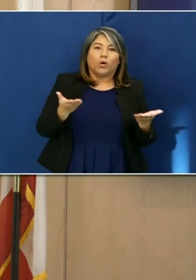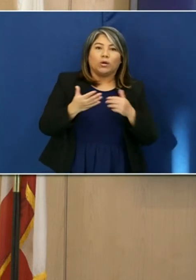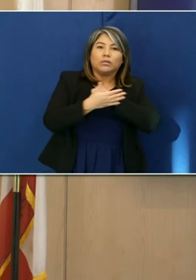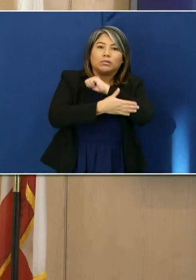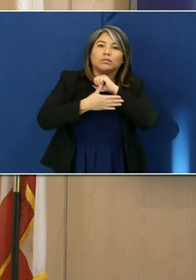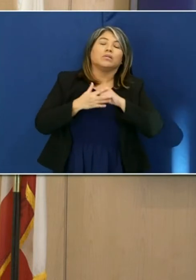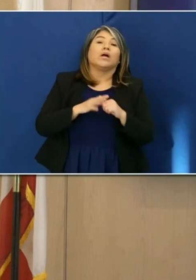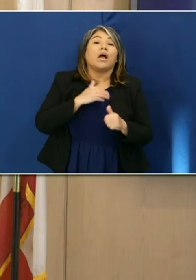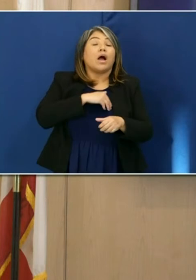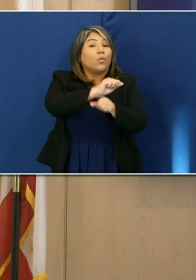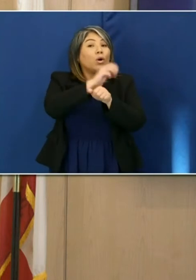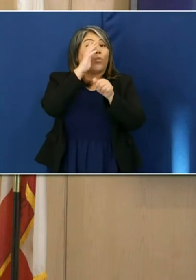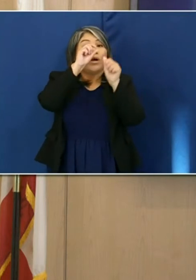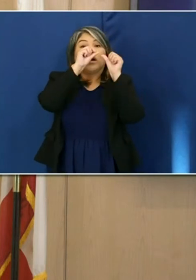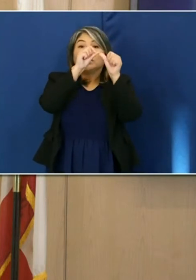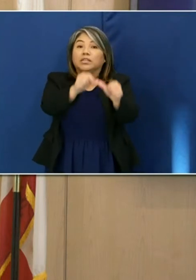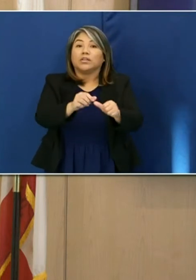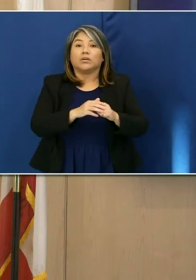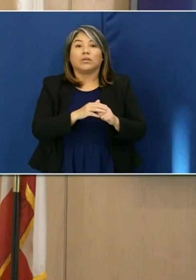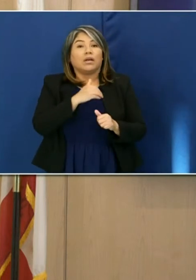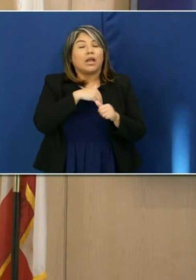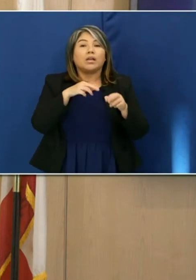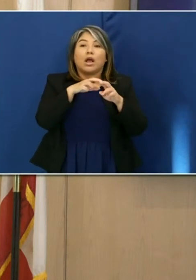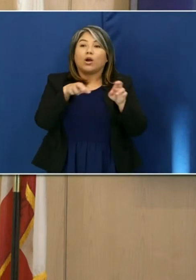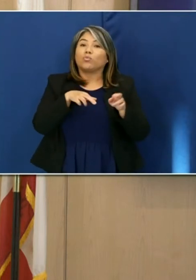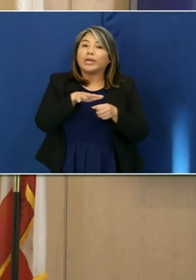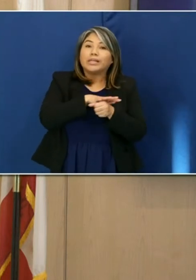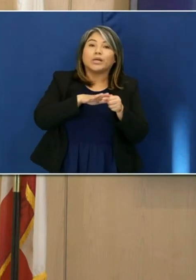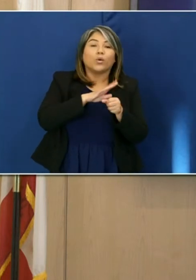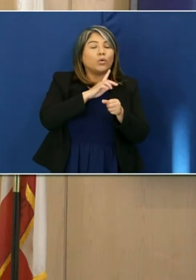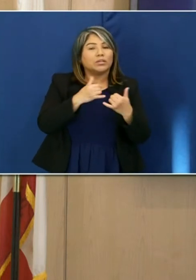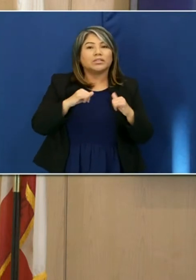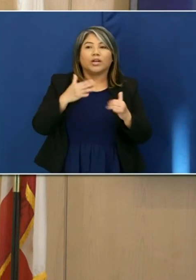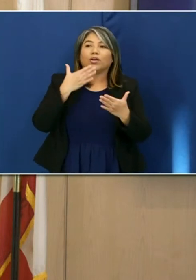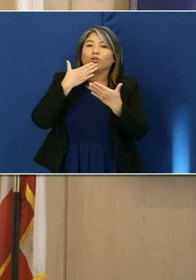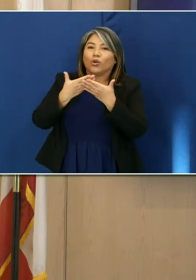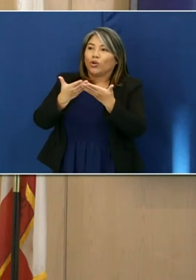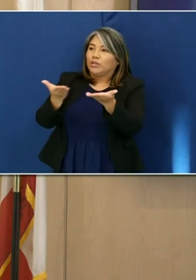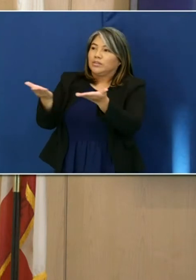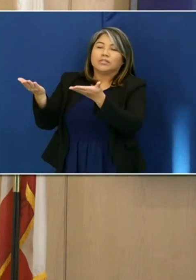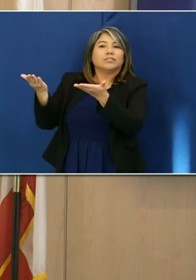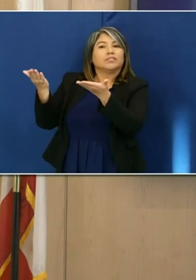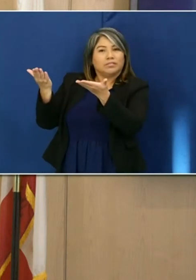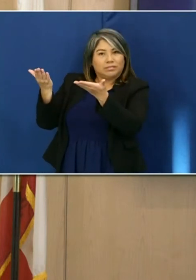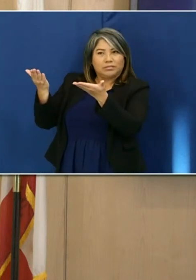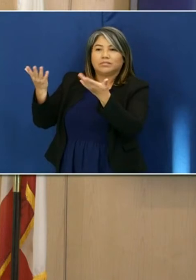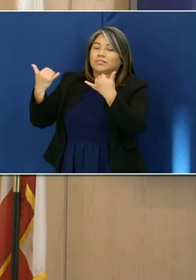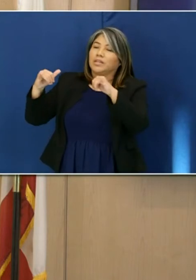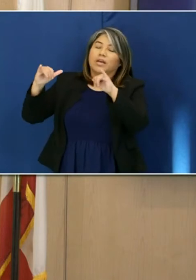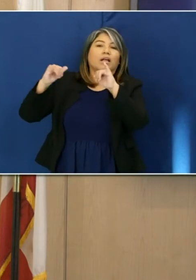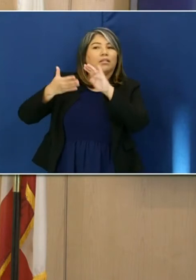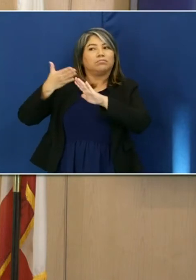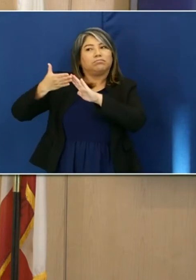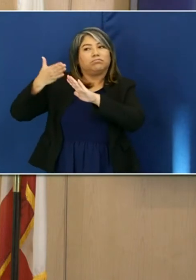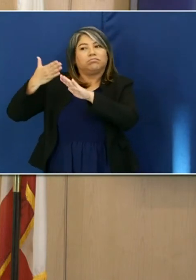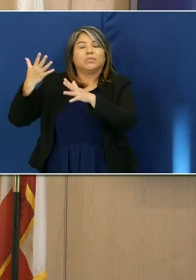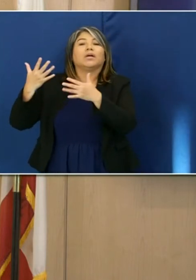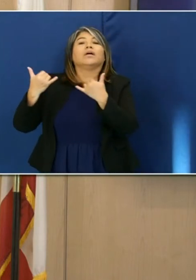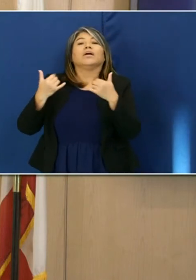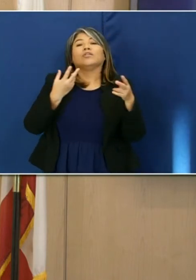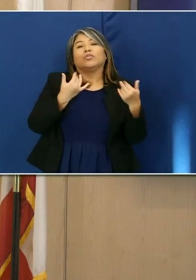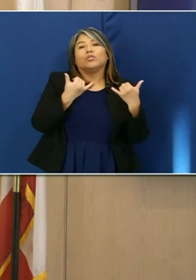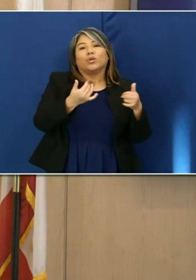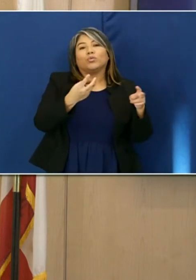work will continue, and our region will remain in good hands as the county transitions to